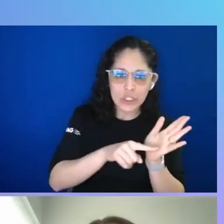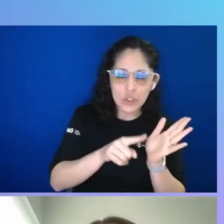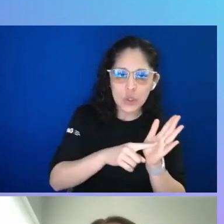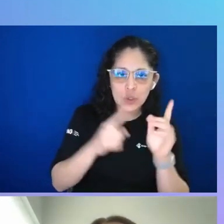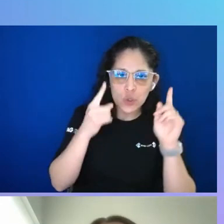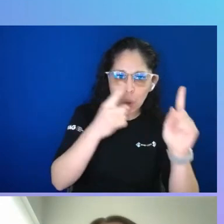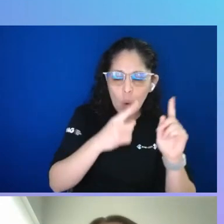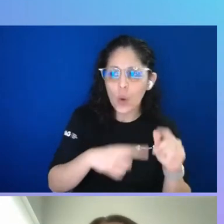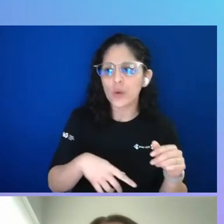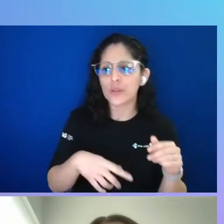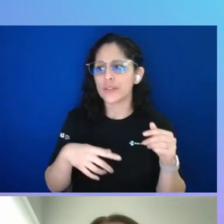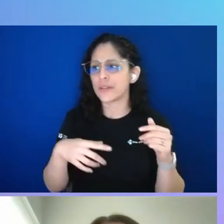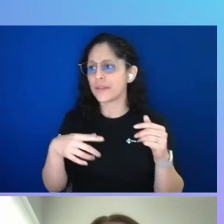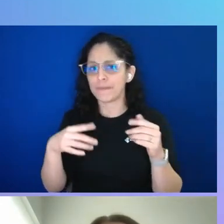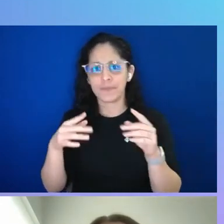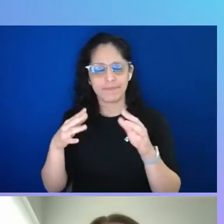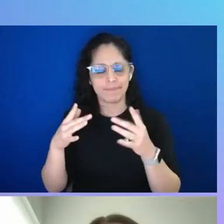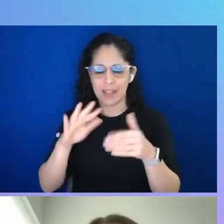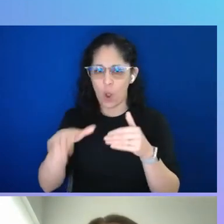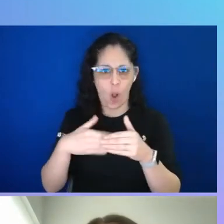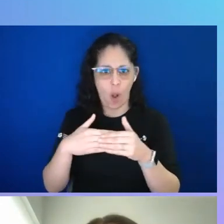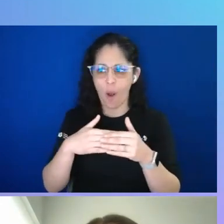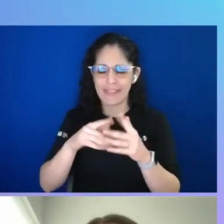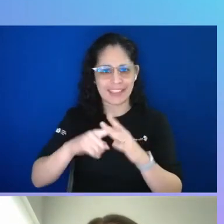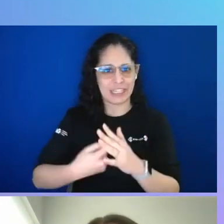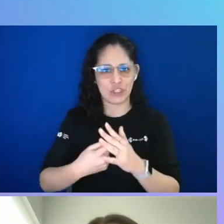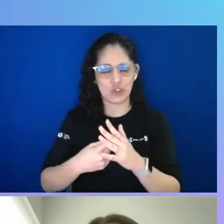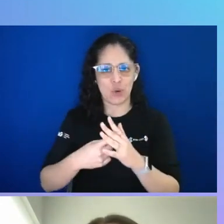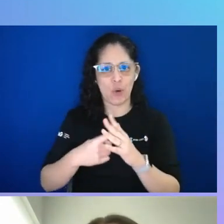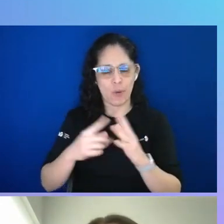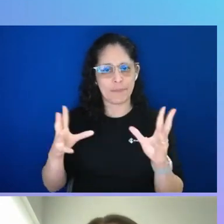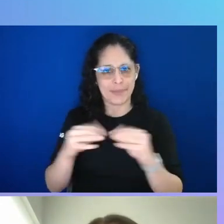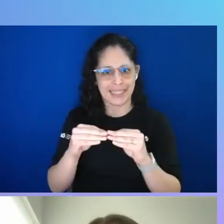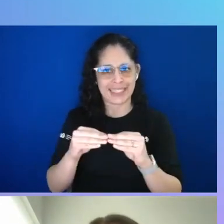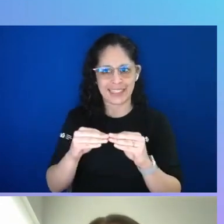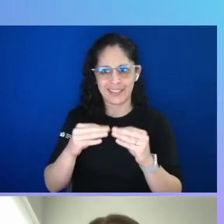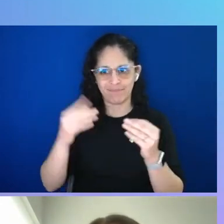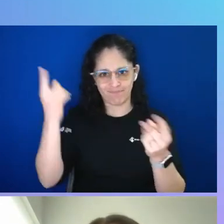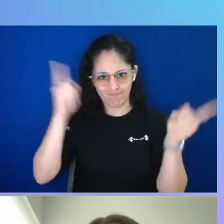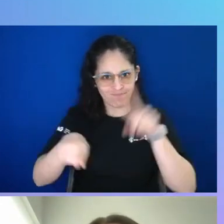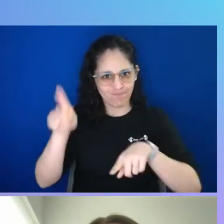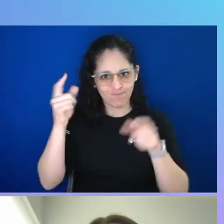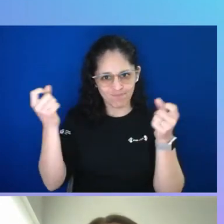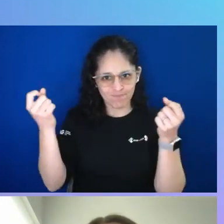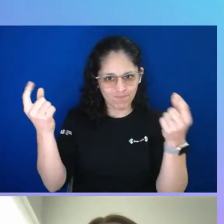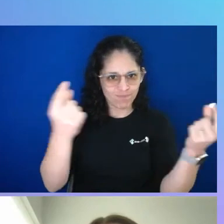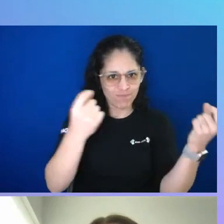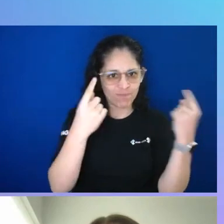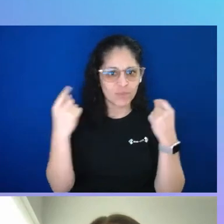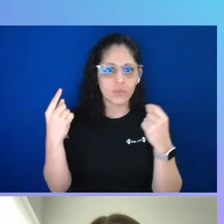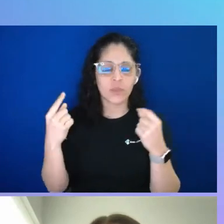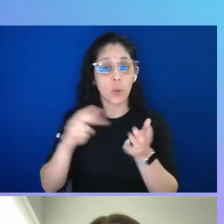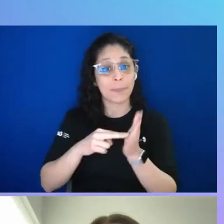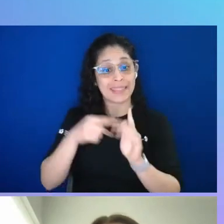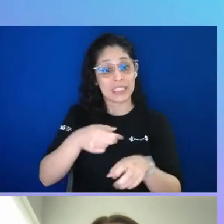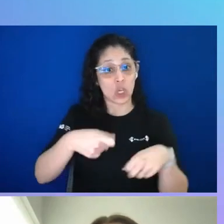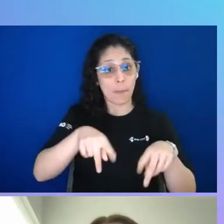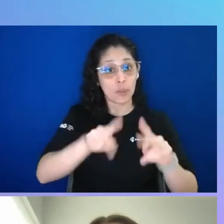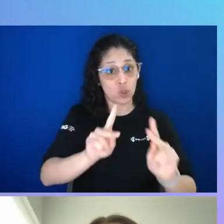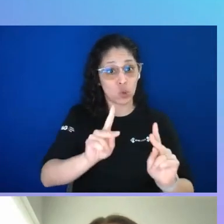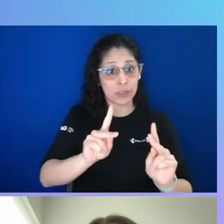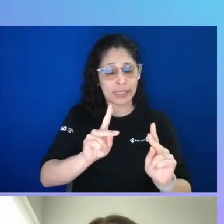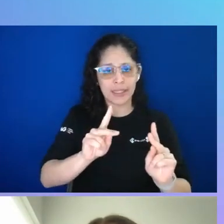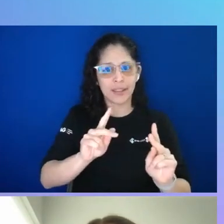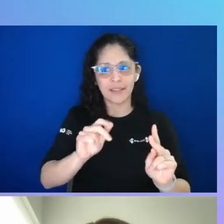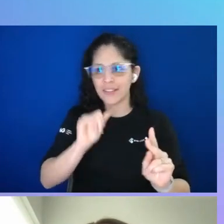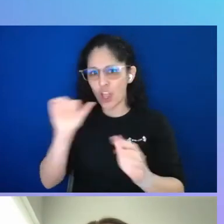meeting. And I would encourage you all to encourage your stakeholders to view this type of research as an opportunity and not a challenge. And one way